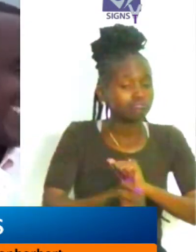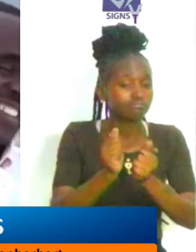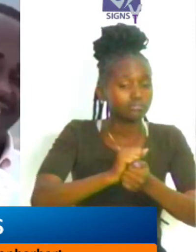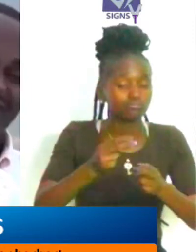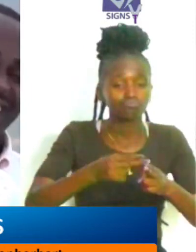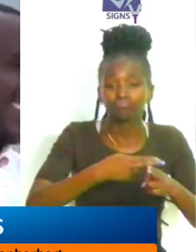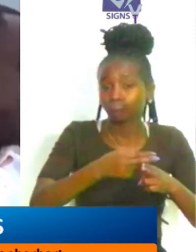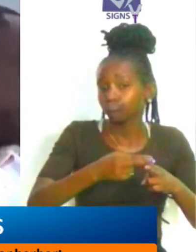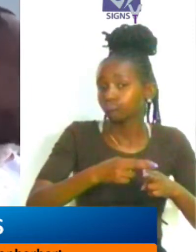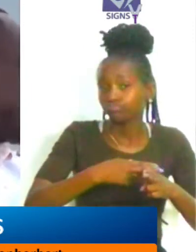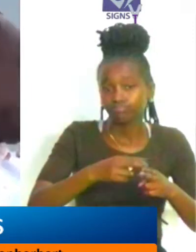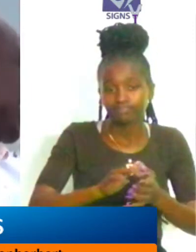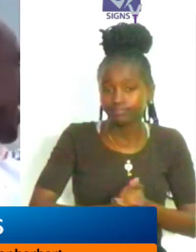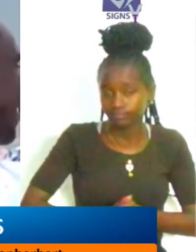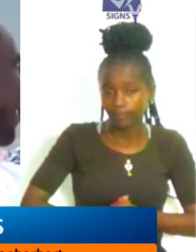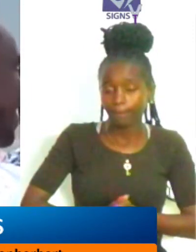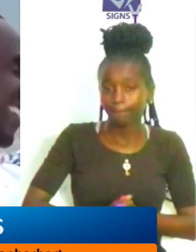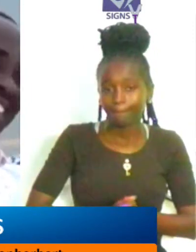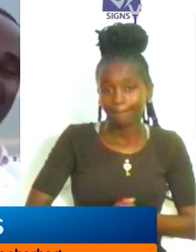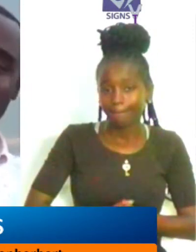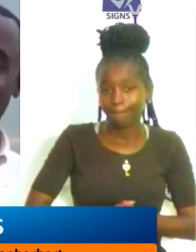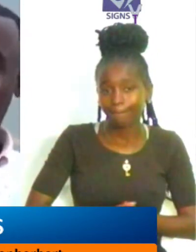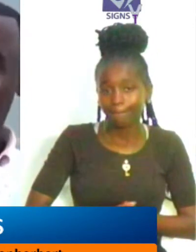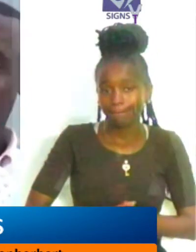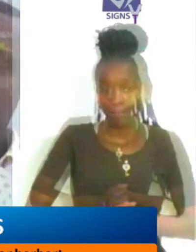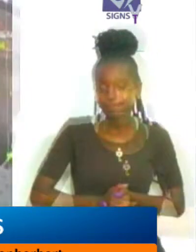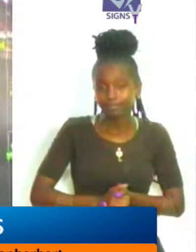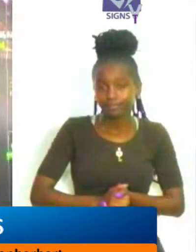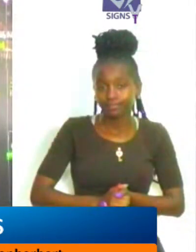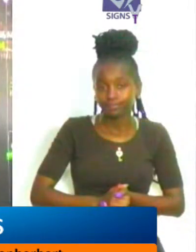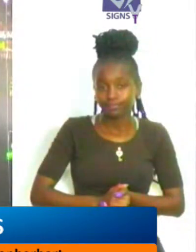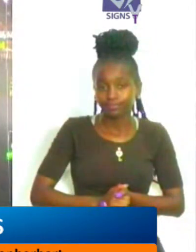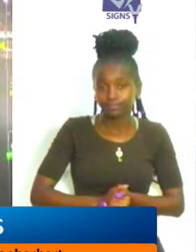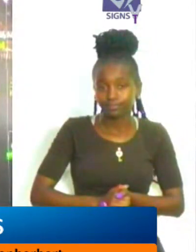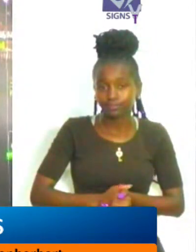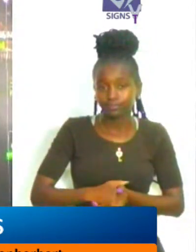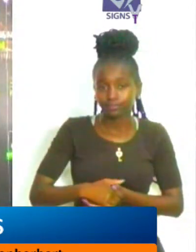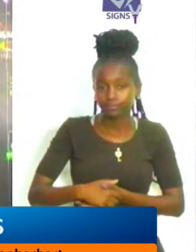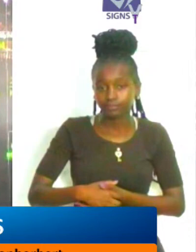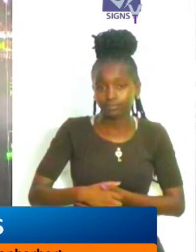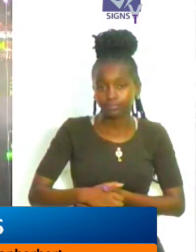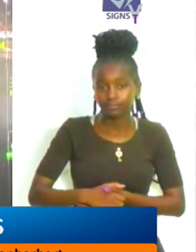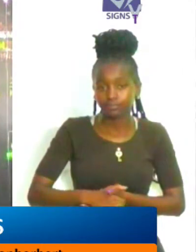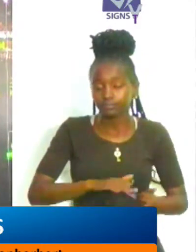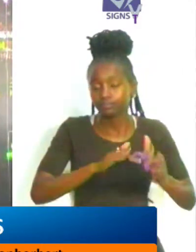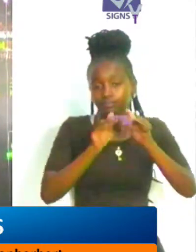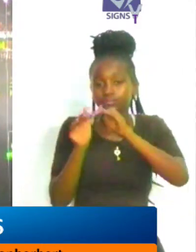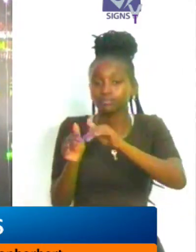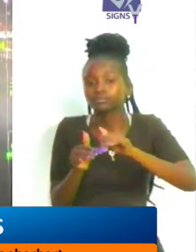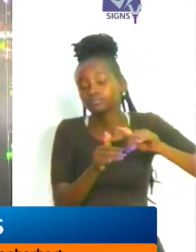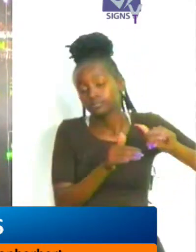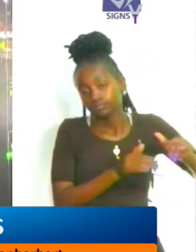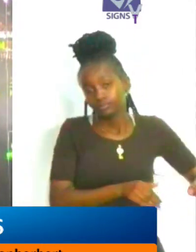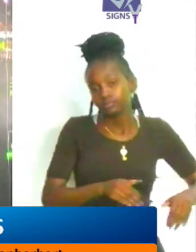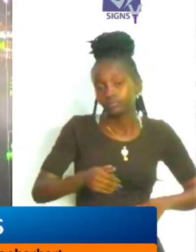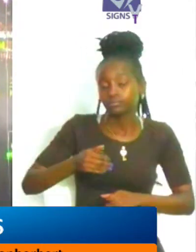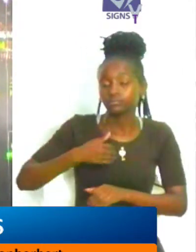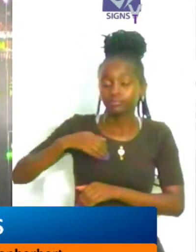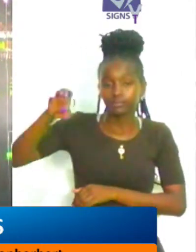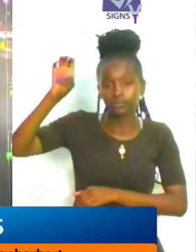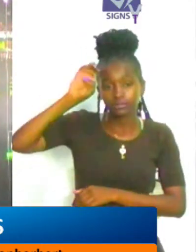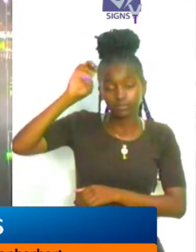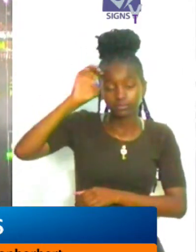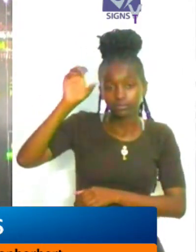It's very honest advice from a truthful man. And away from fuel now to education,